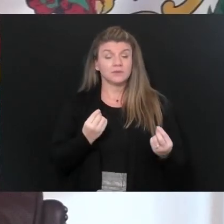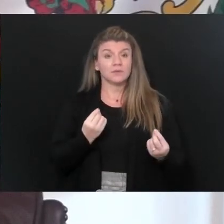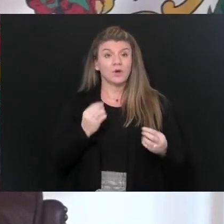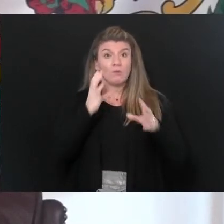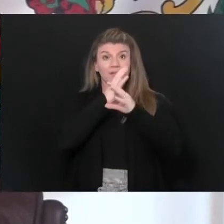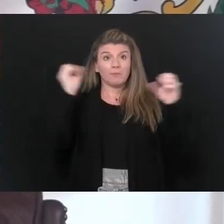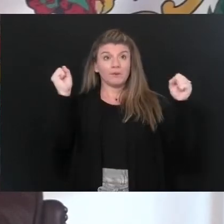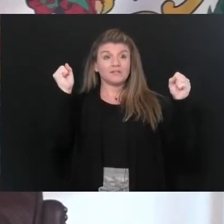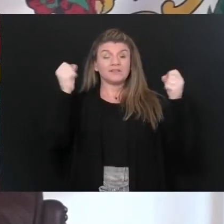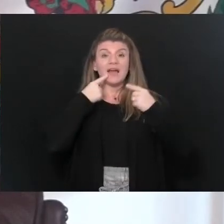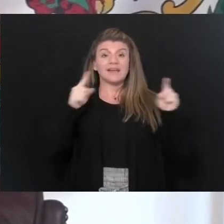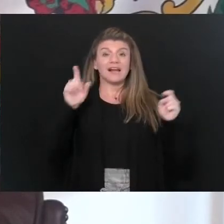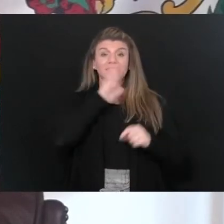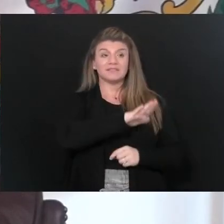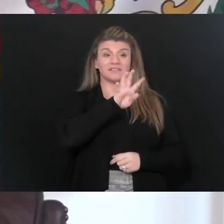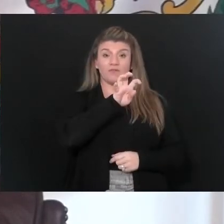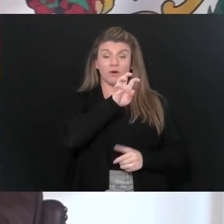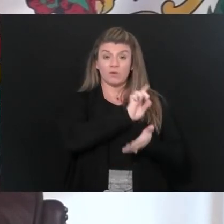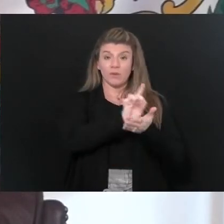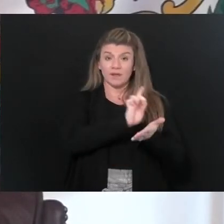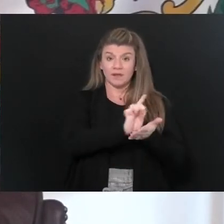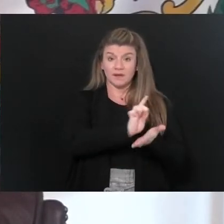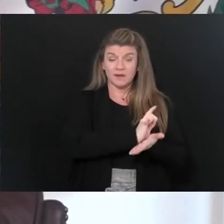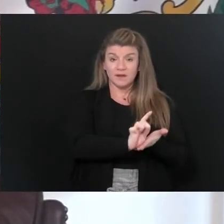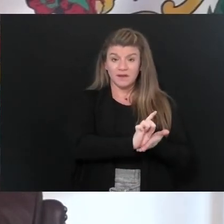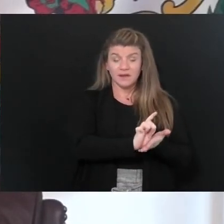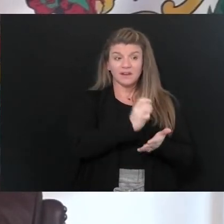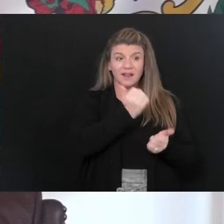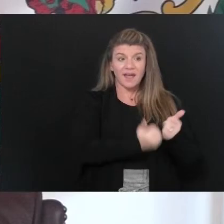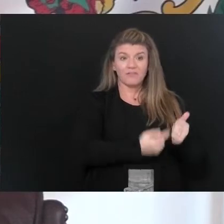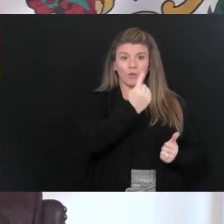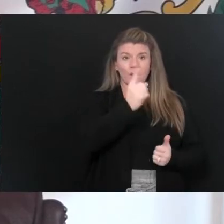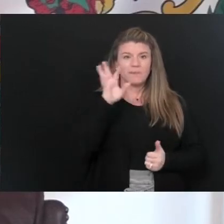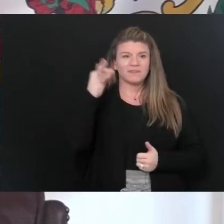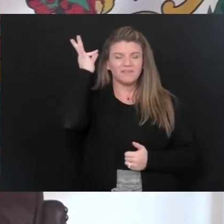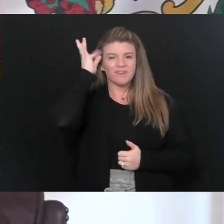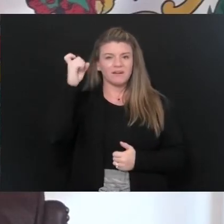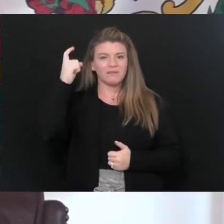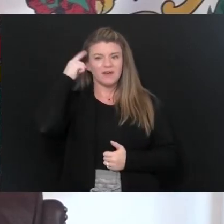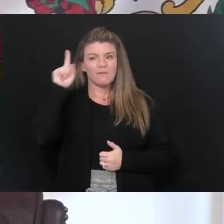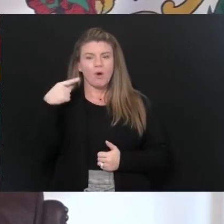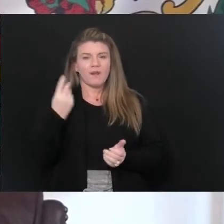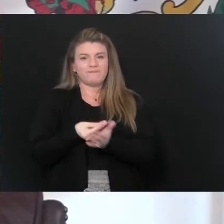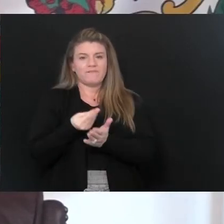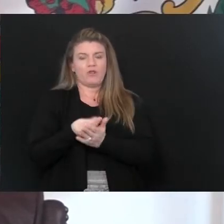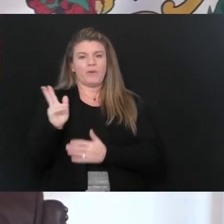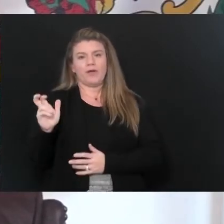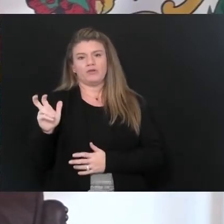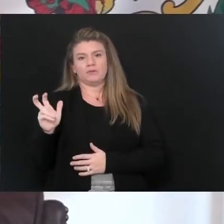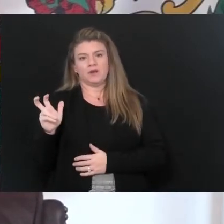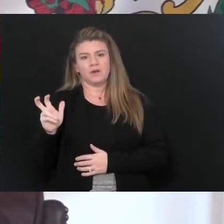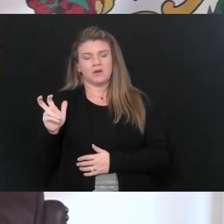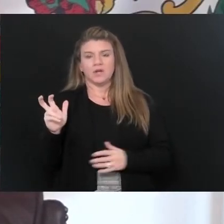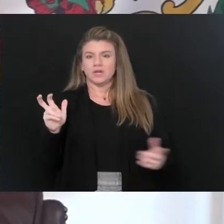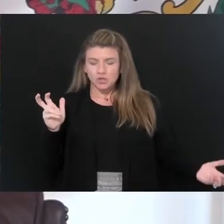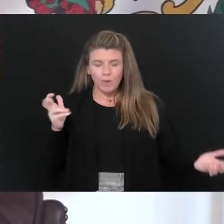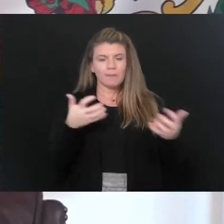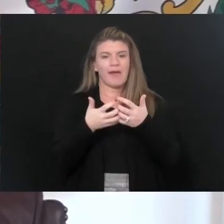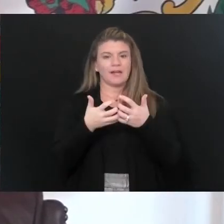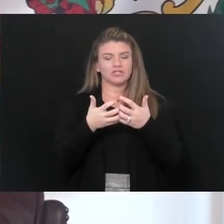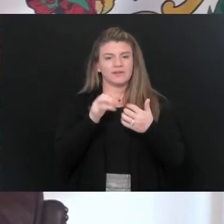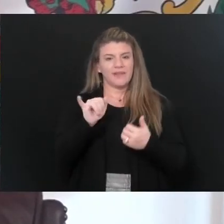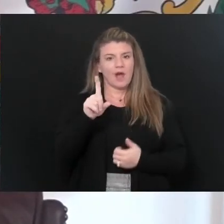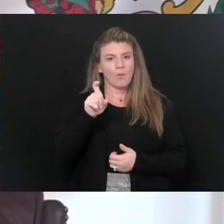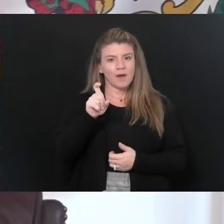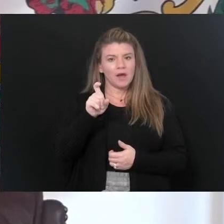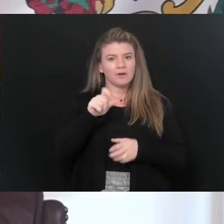out with his $400 per week to everybody, but the federal government was only going to fund $300. And so we funded $100 to